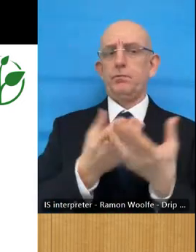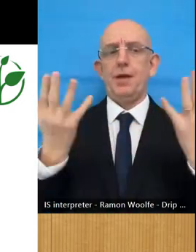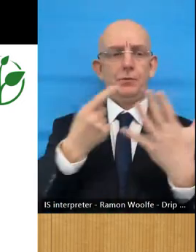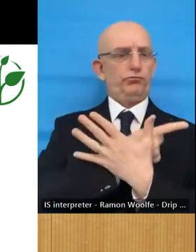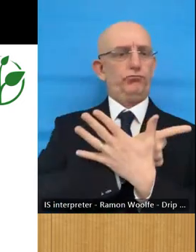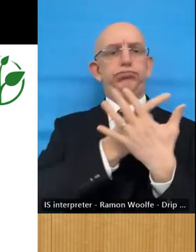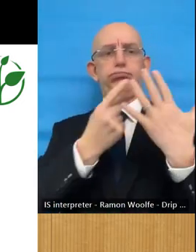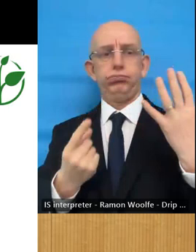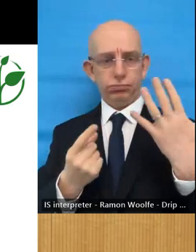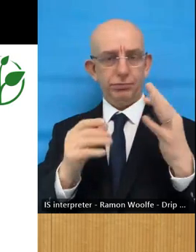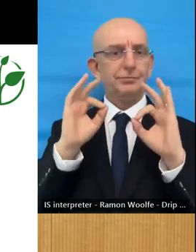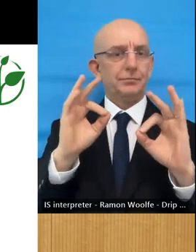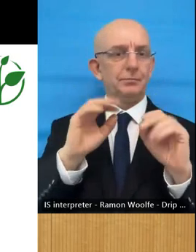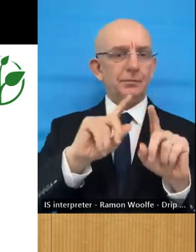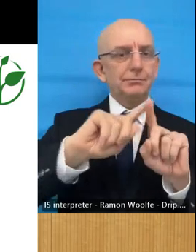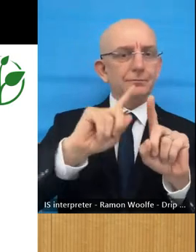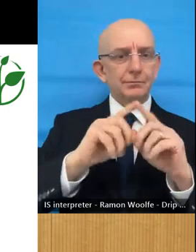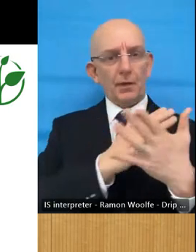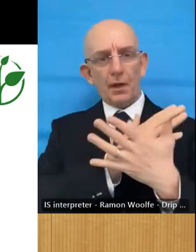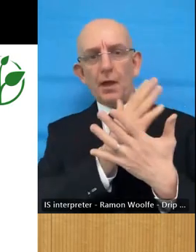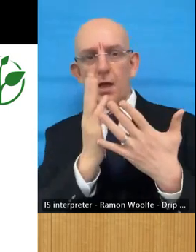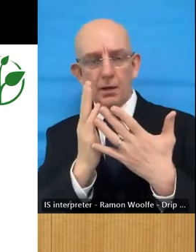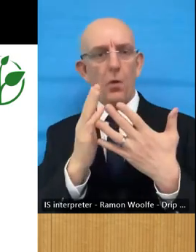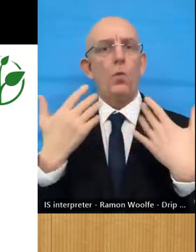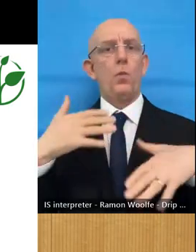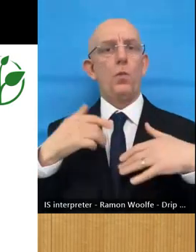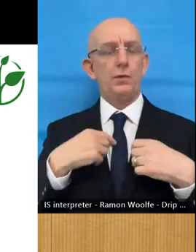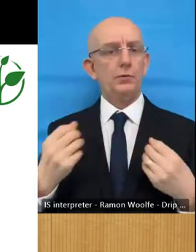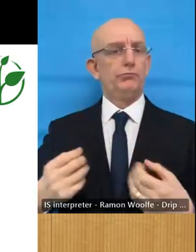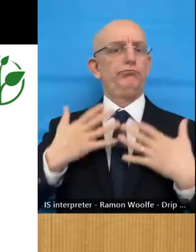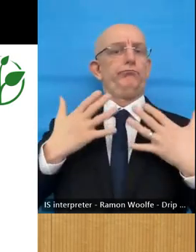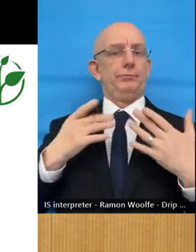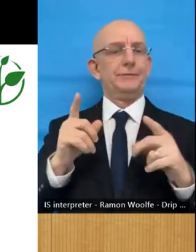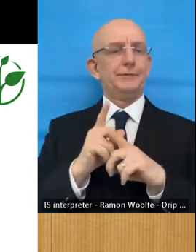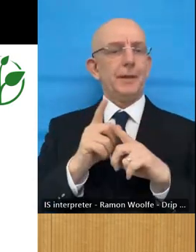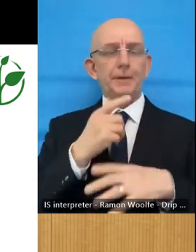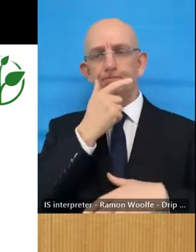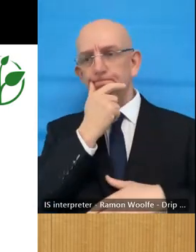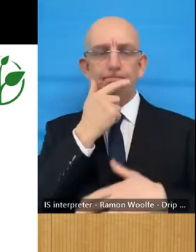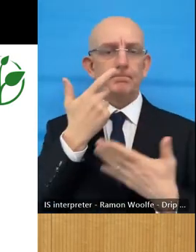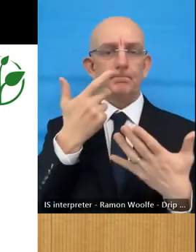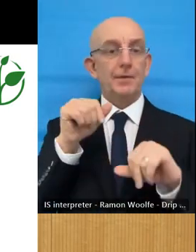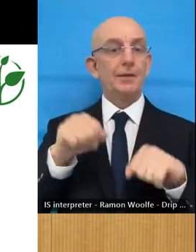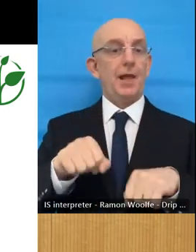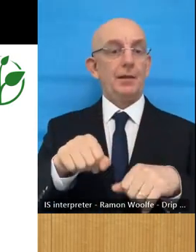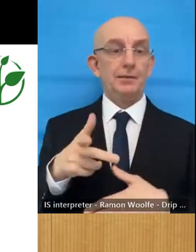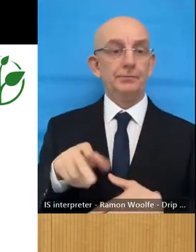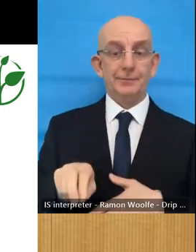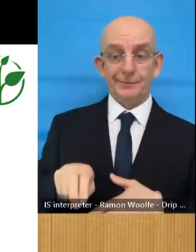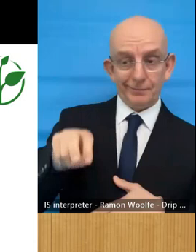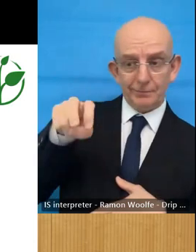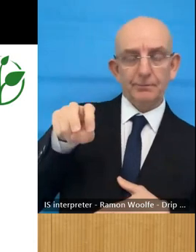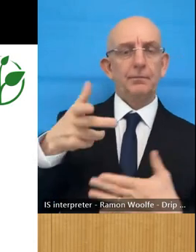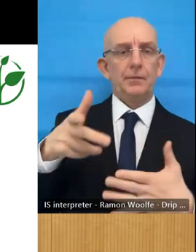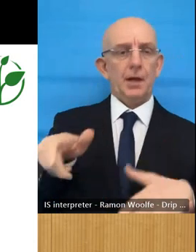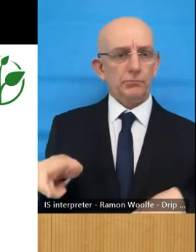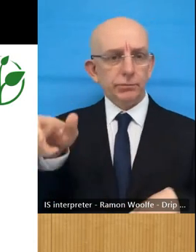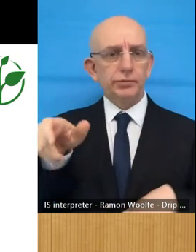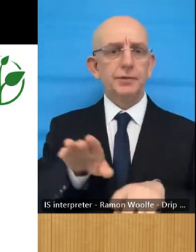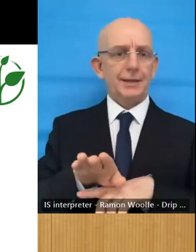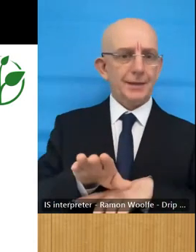do my swimming practice and I can get physiotherapy on site. I am now in my final years of school and less than a